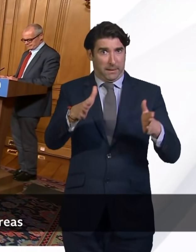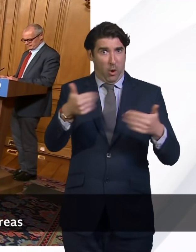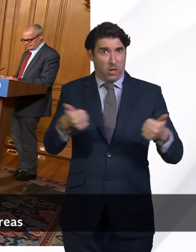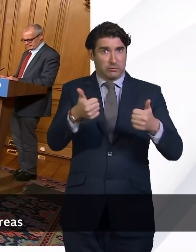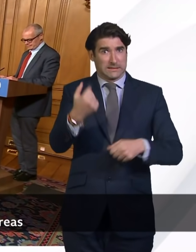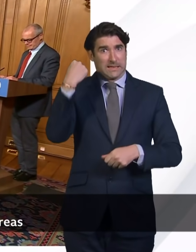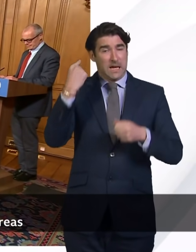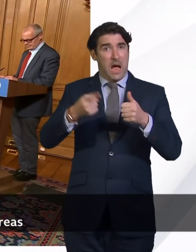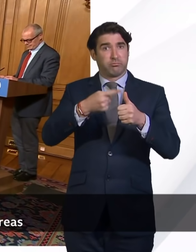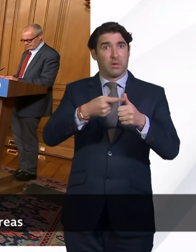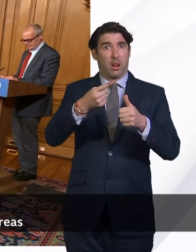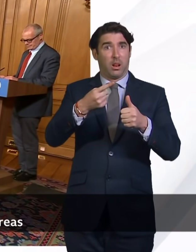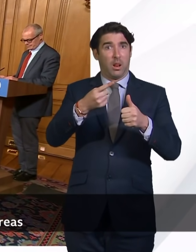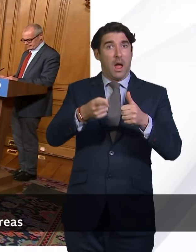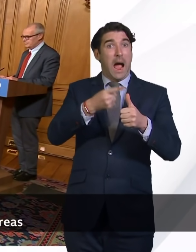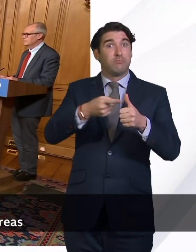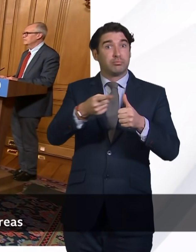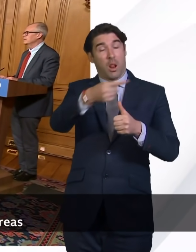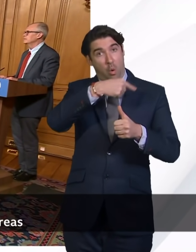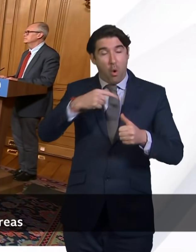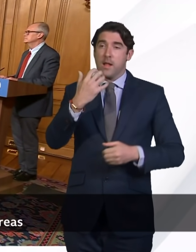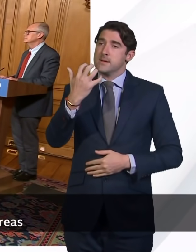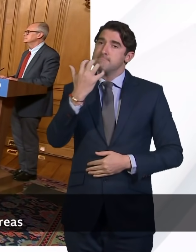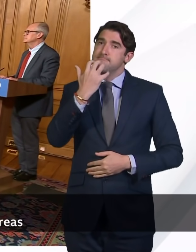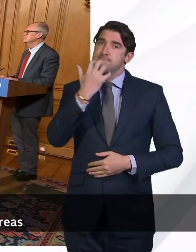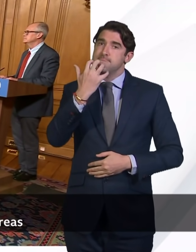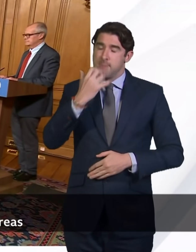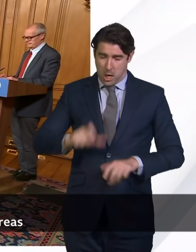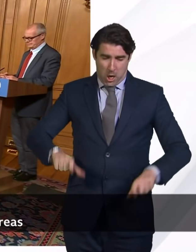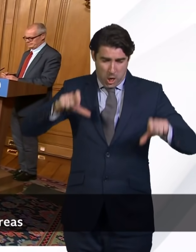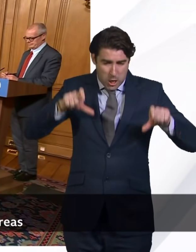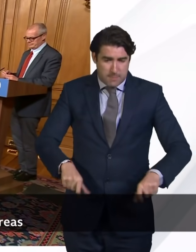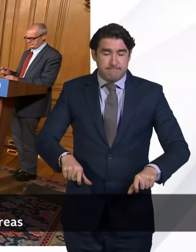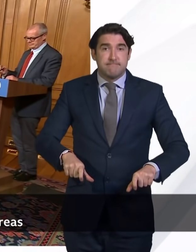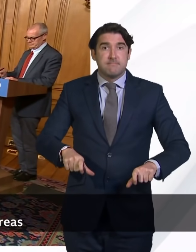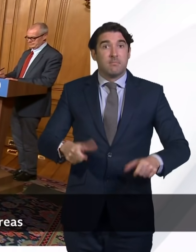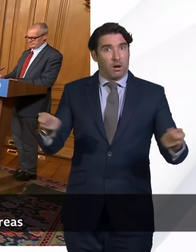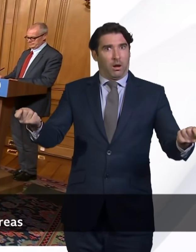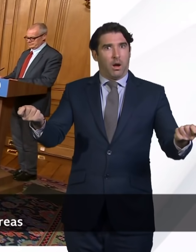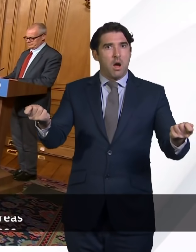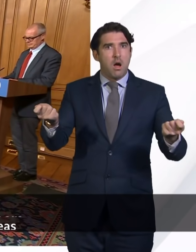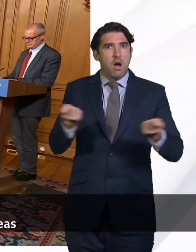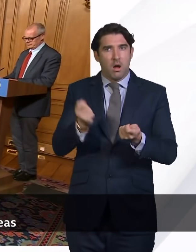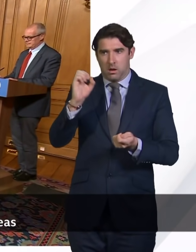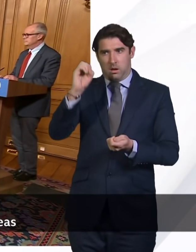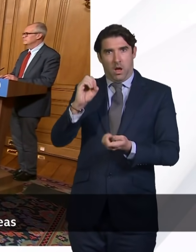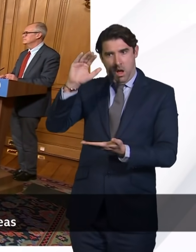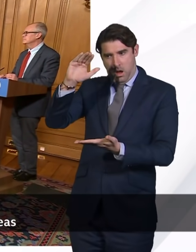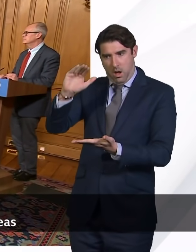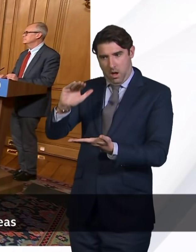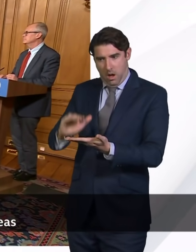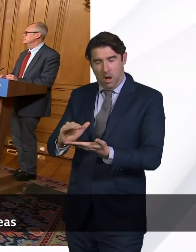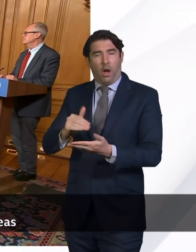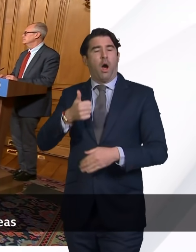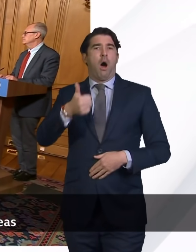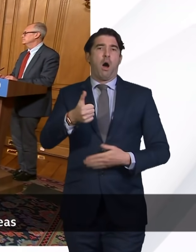the transmission of the virus from one person to the next, from household to household, as we did in March and April, we greatly